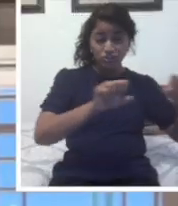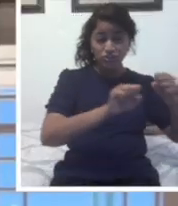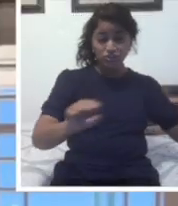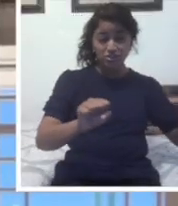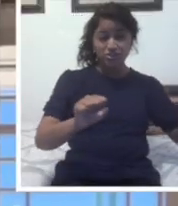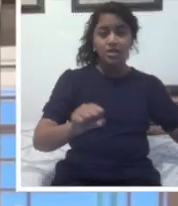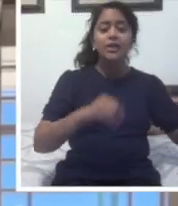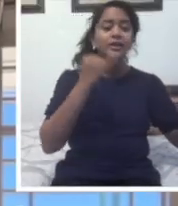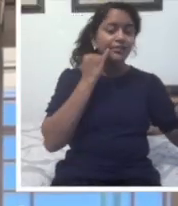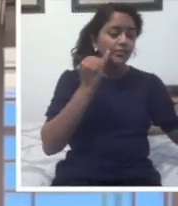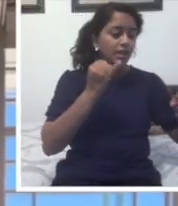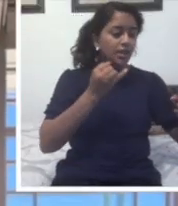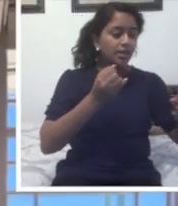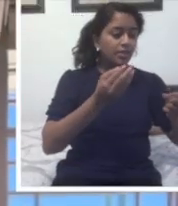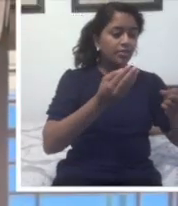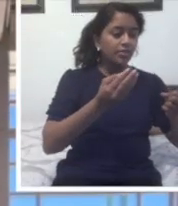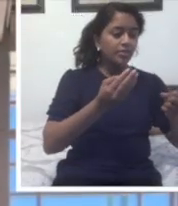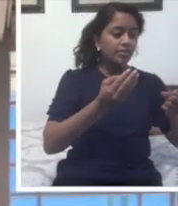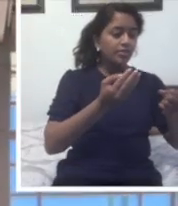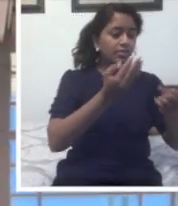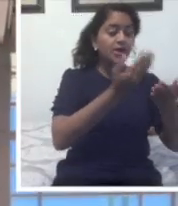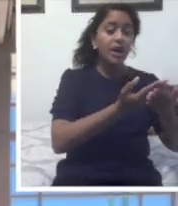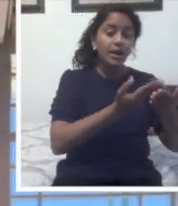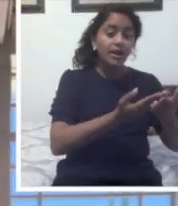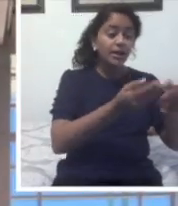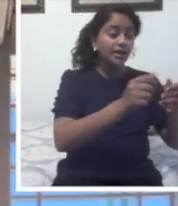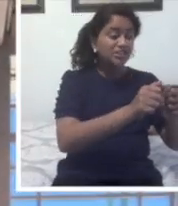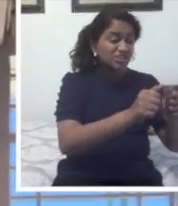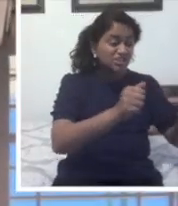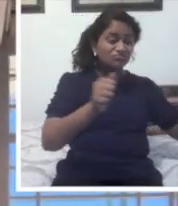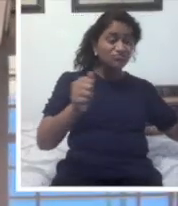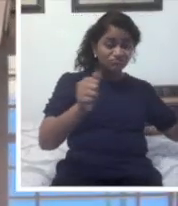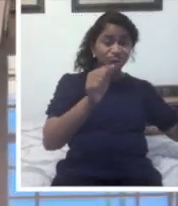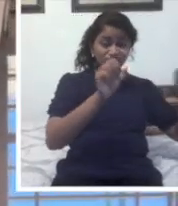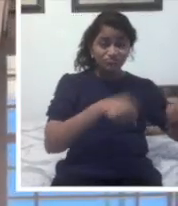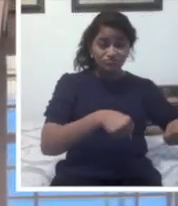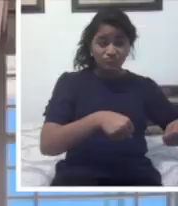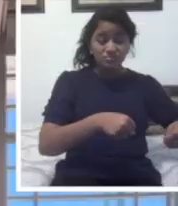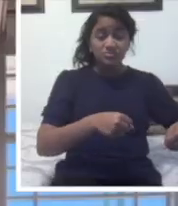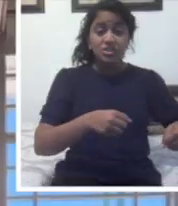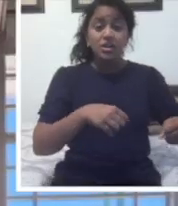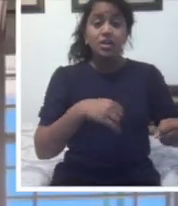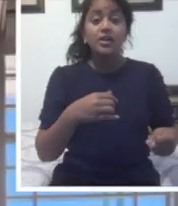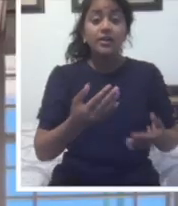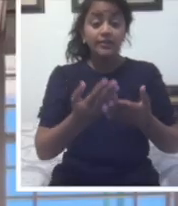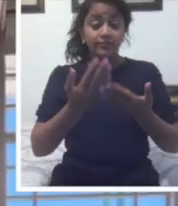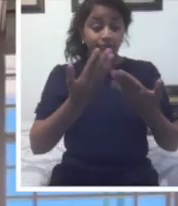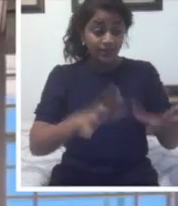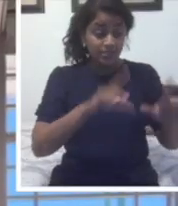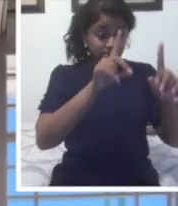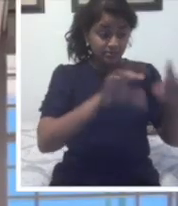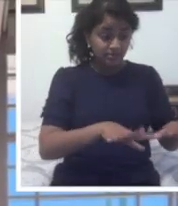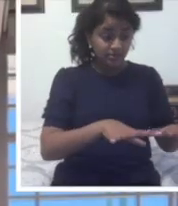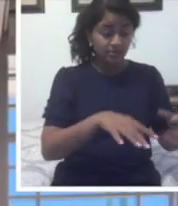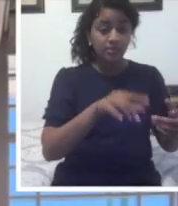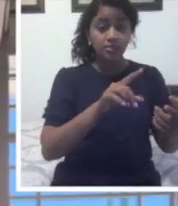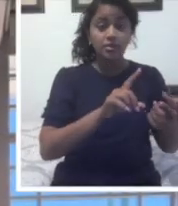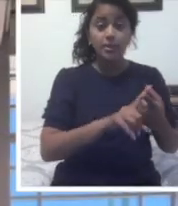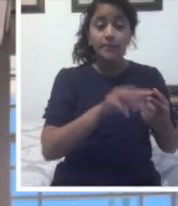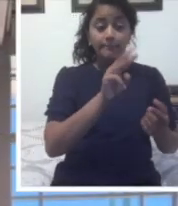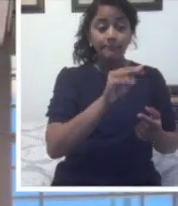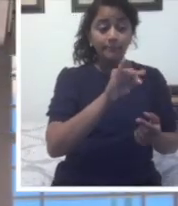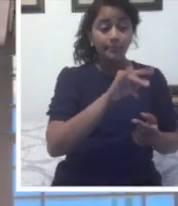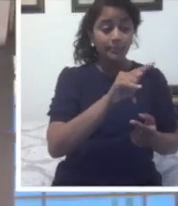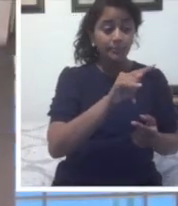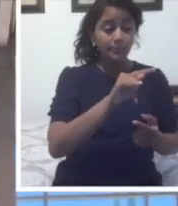measures how the material behaves when stretched. So after the test, I found out that the fabric made out of